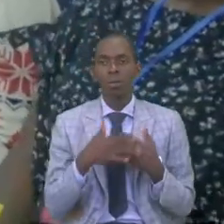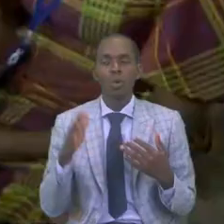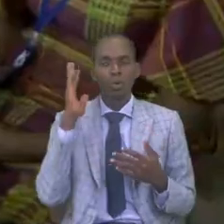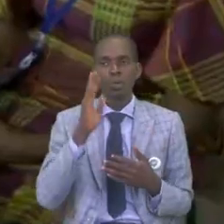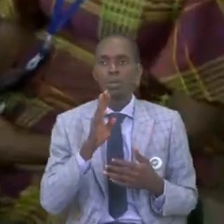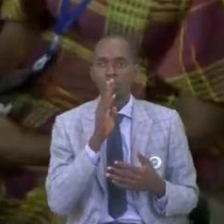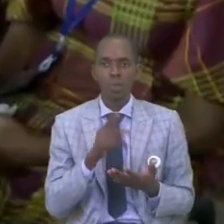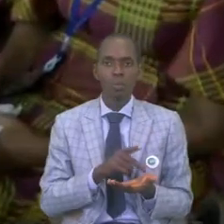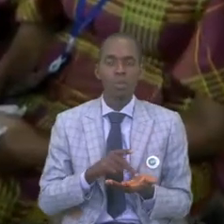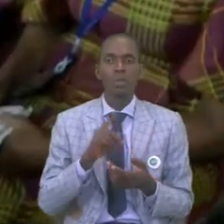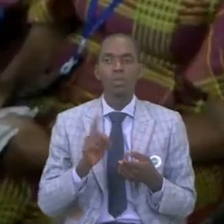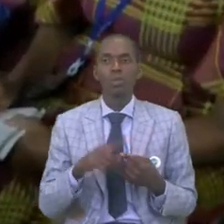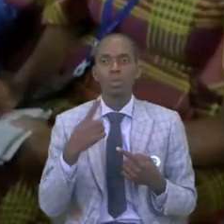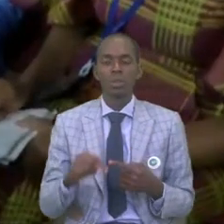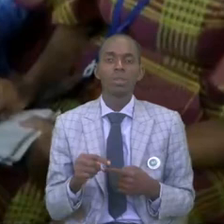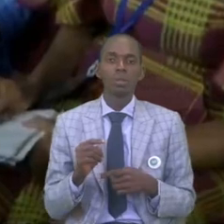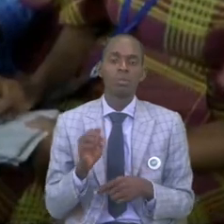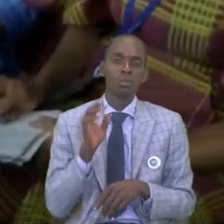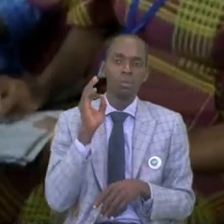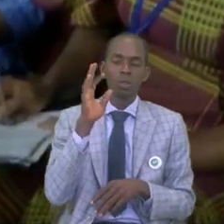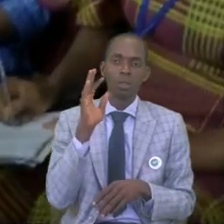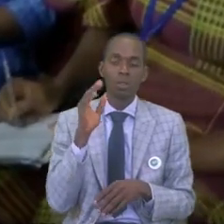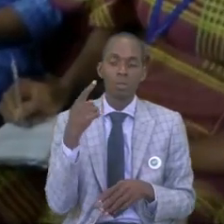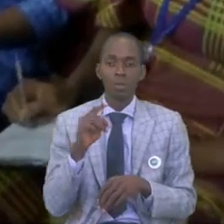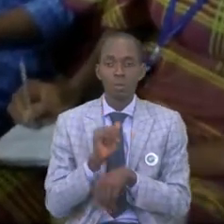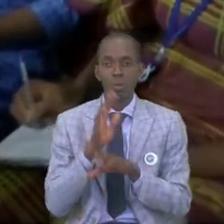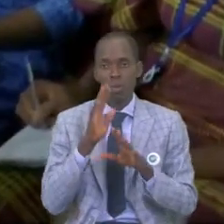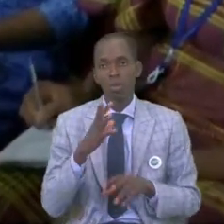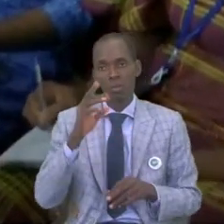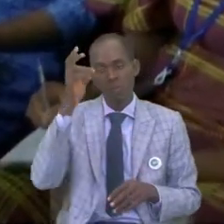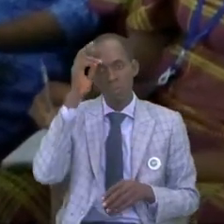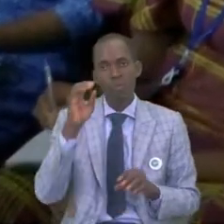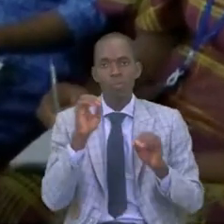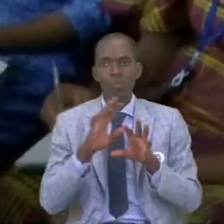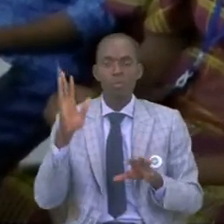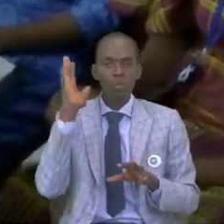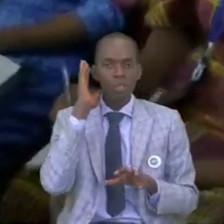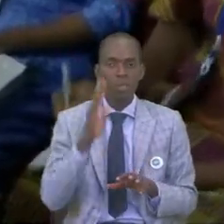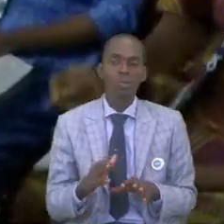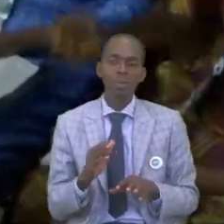devil. You're preserved, and nothing will cut your life short